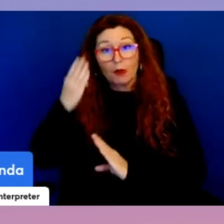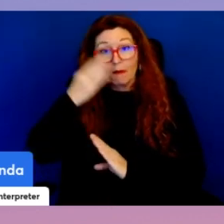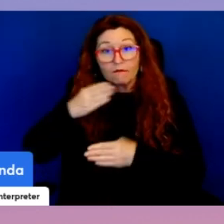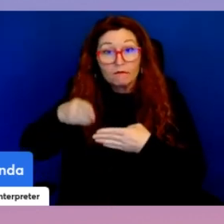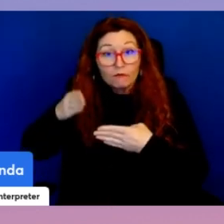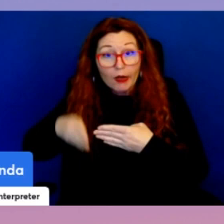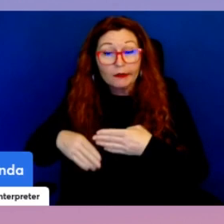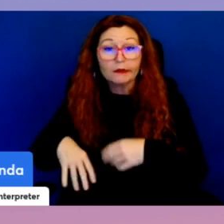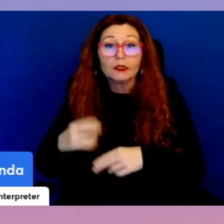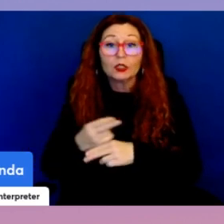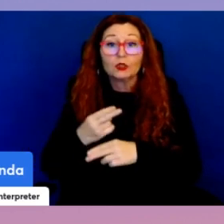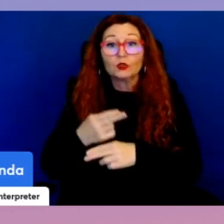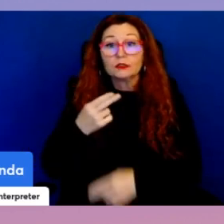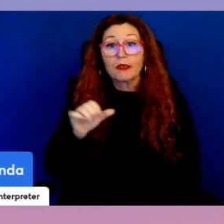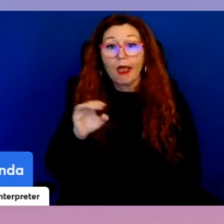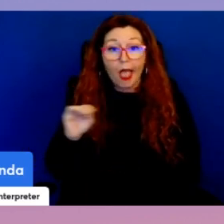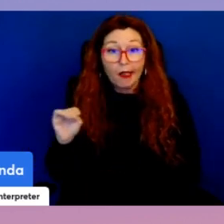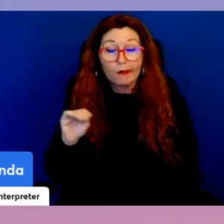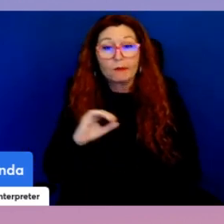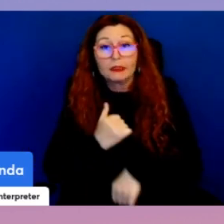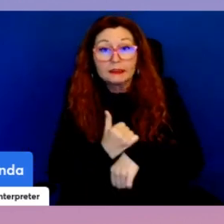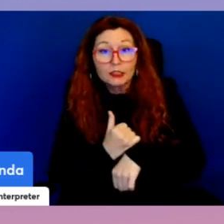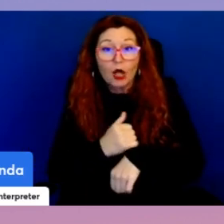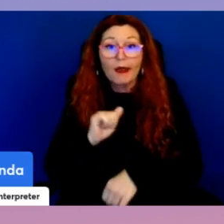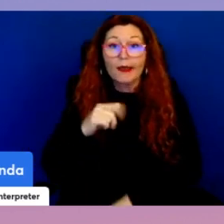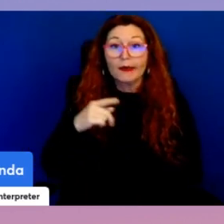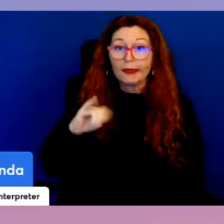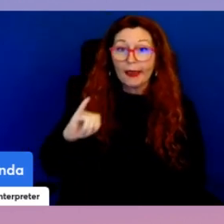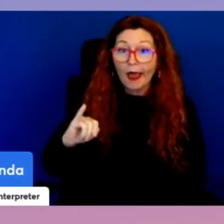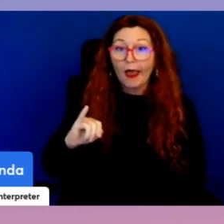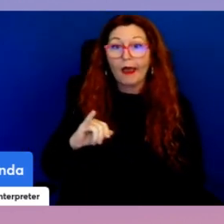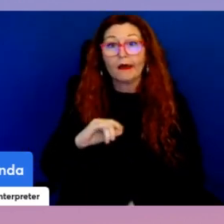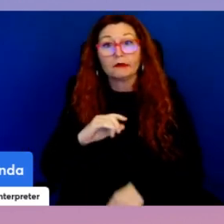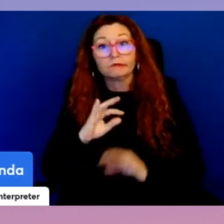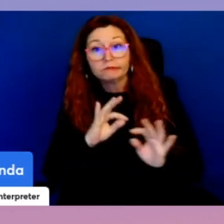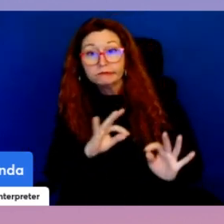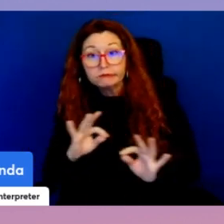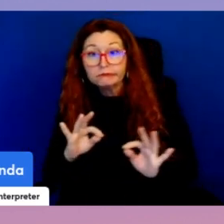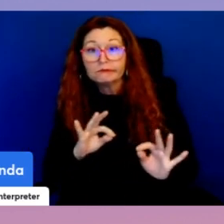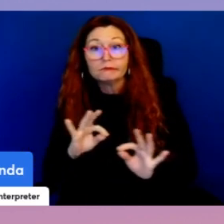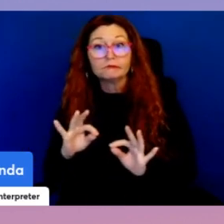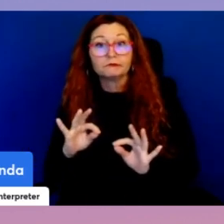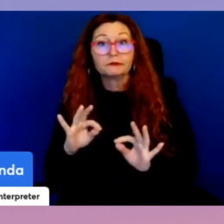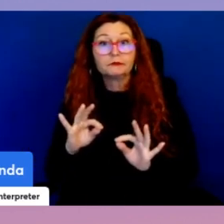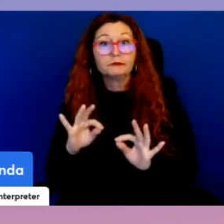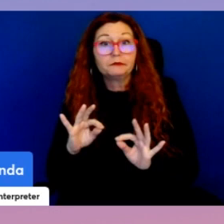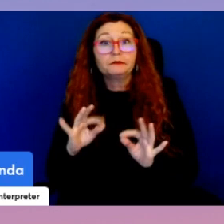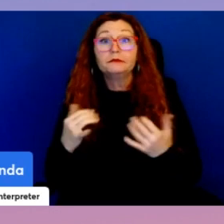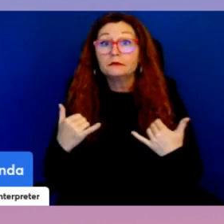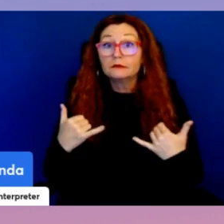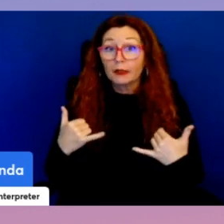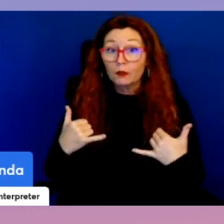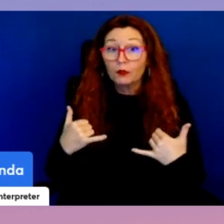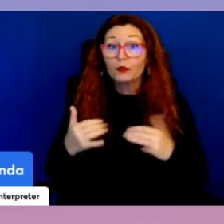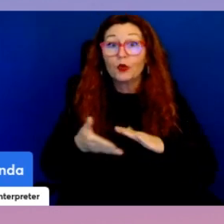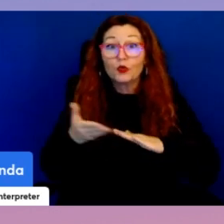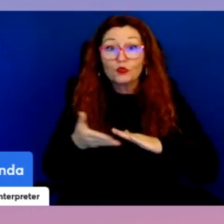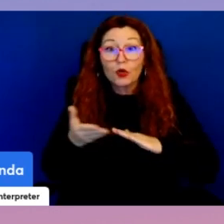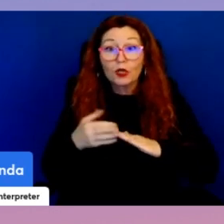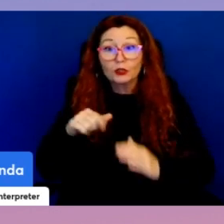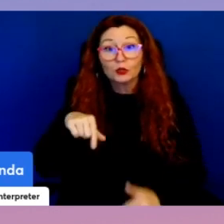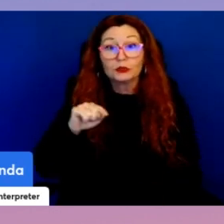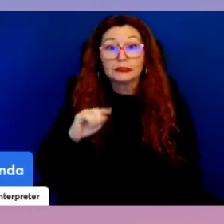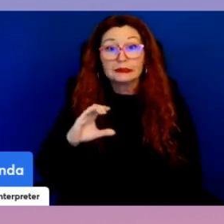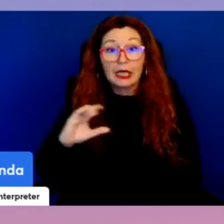use Helm install my API to install my API. And now if I run kubectl get